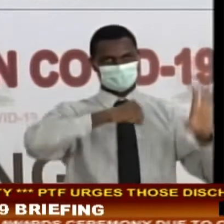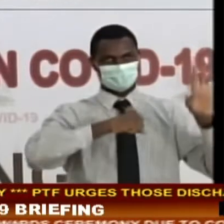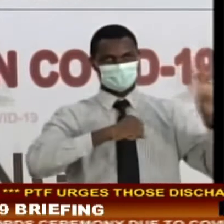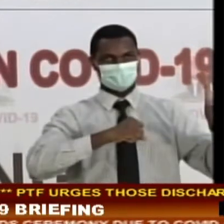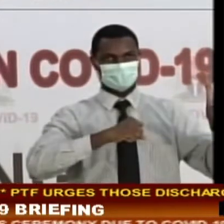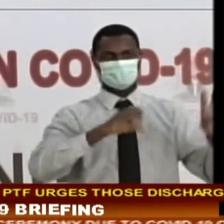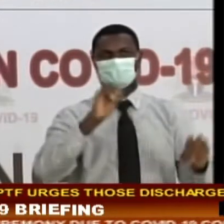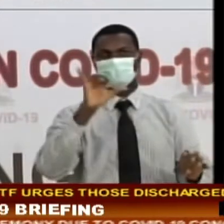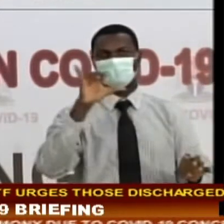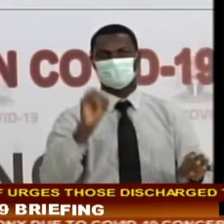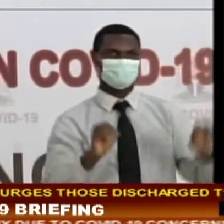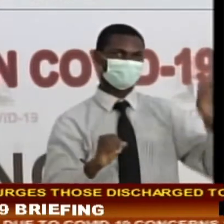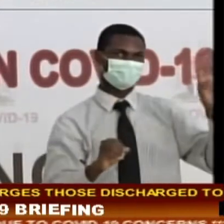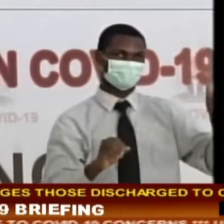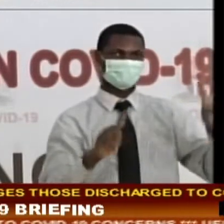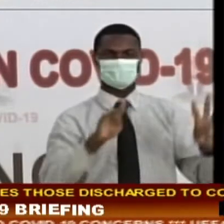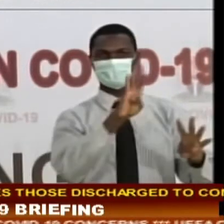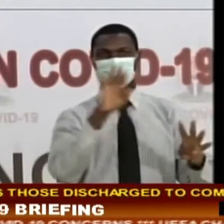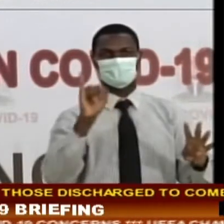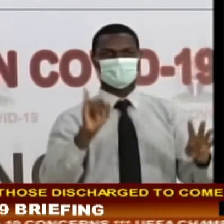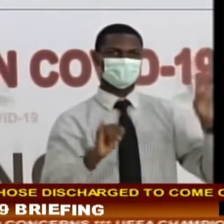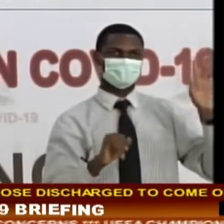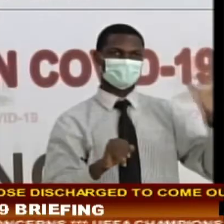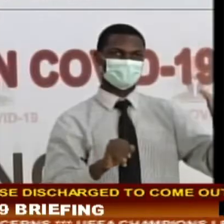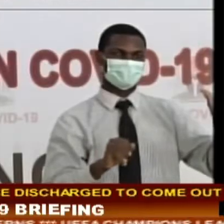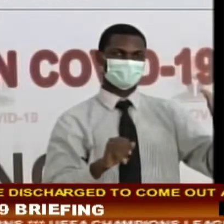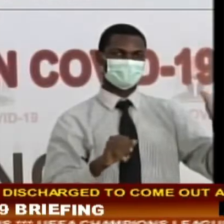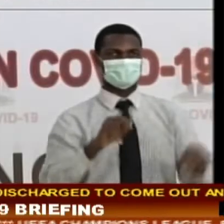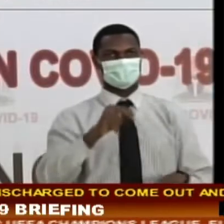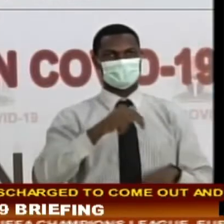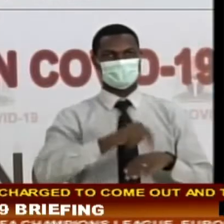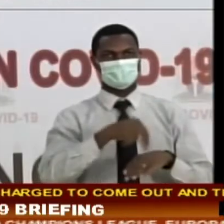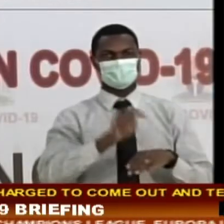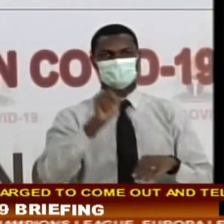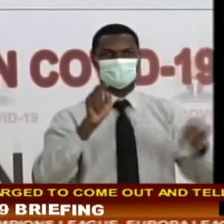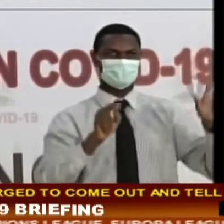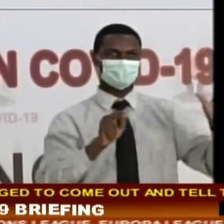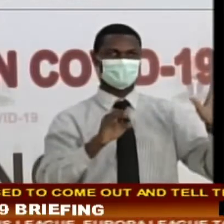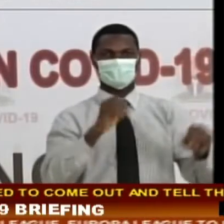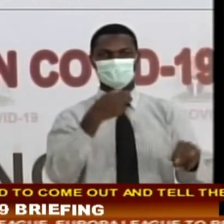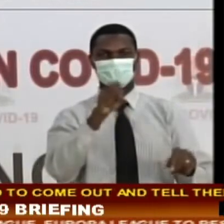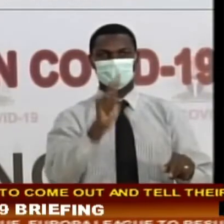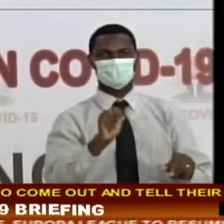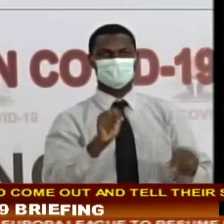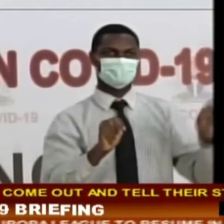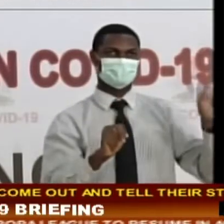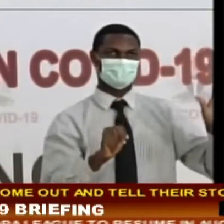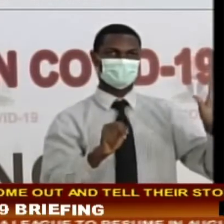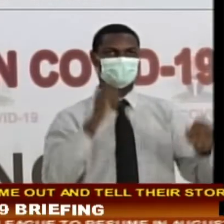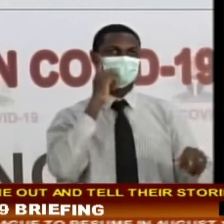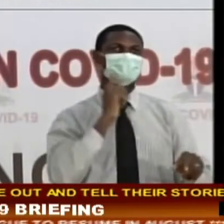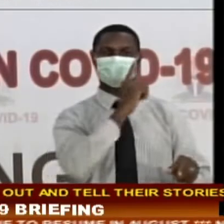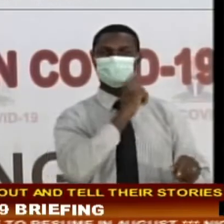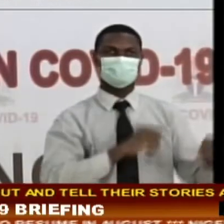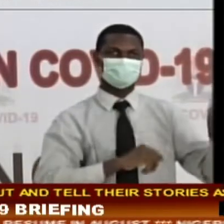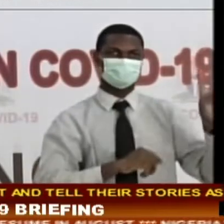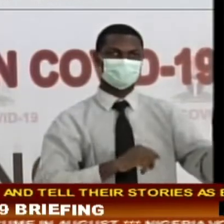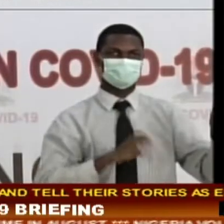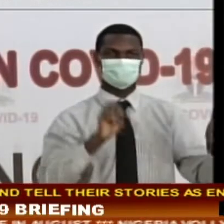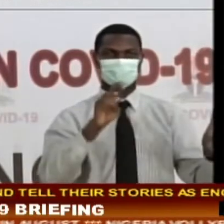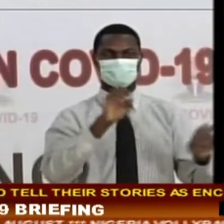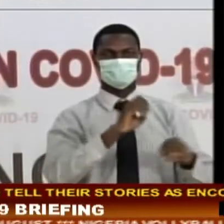4 K 3 naswa 3 orun three oo two Aon one Ed do